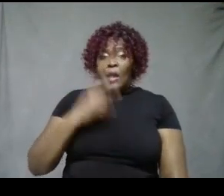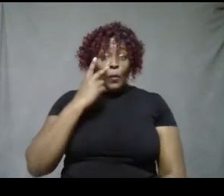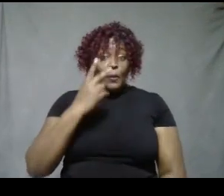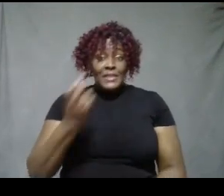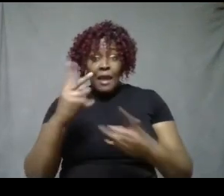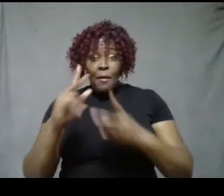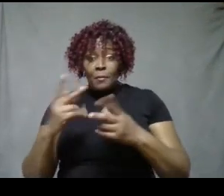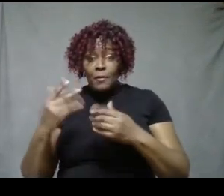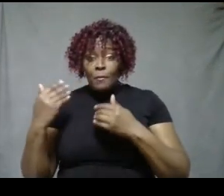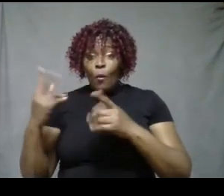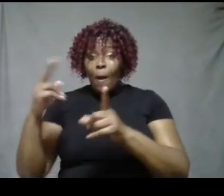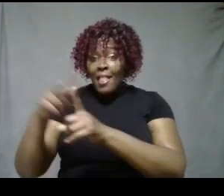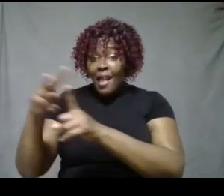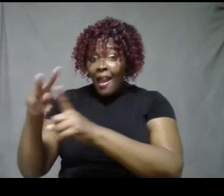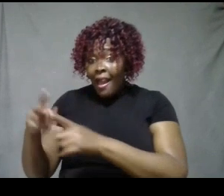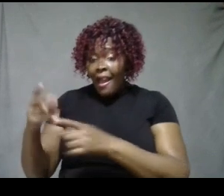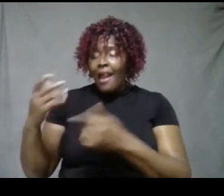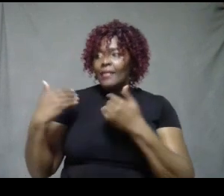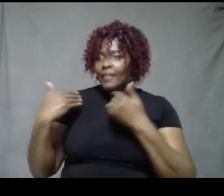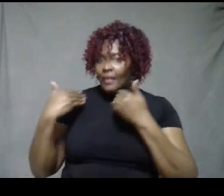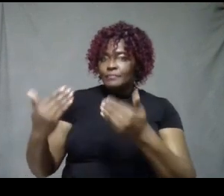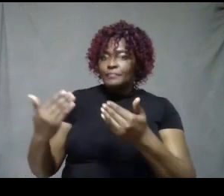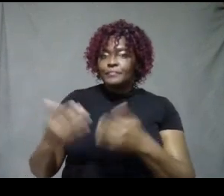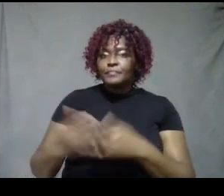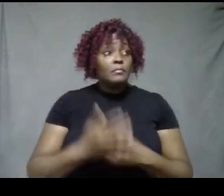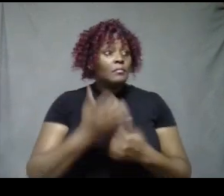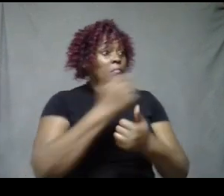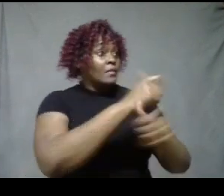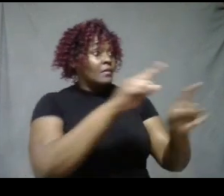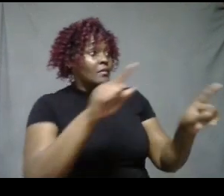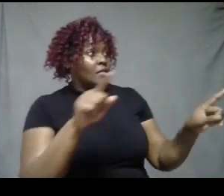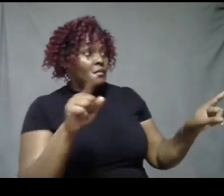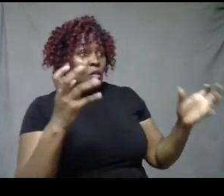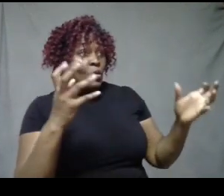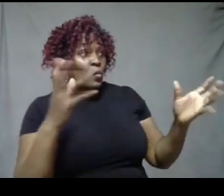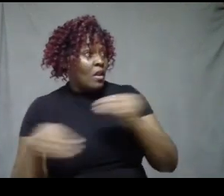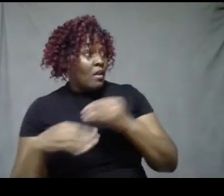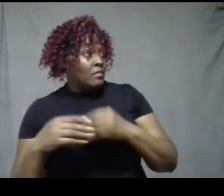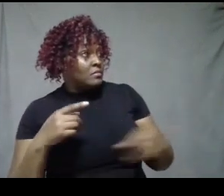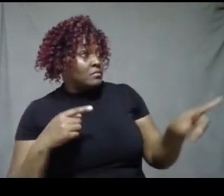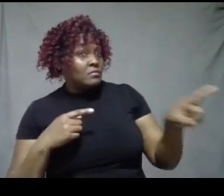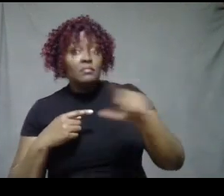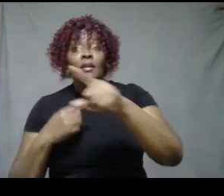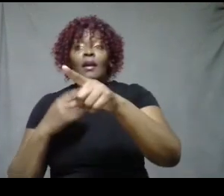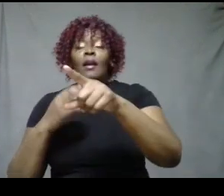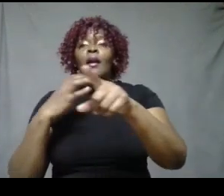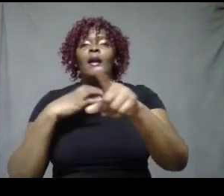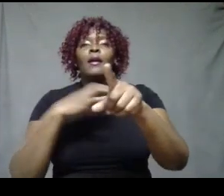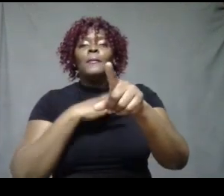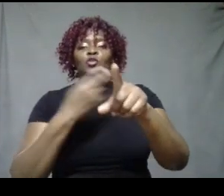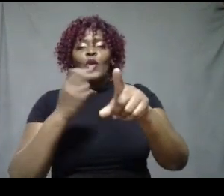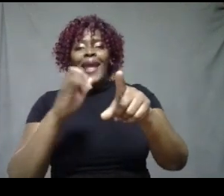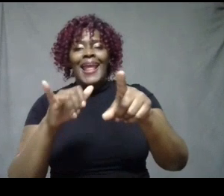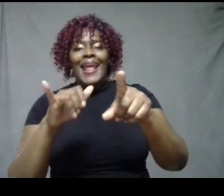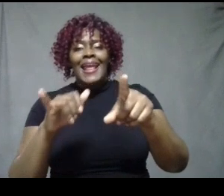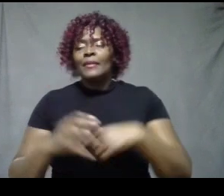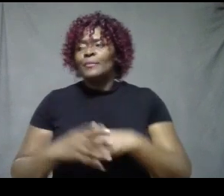so forth. All right. Do any of my colleagues want to add anything to that? Commissioner Hay? Based